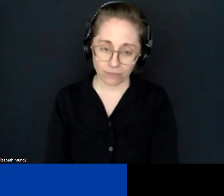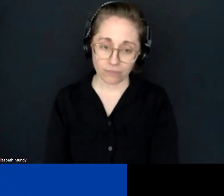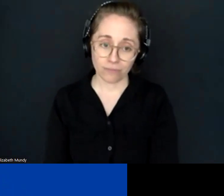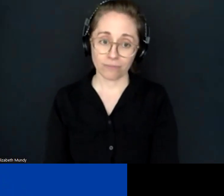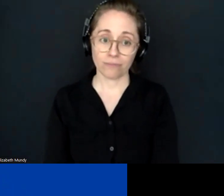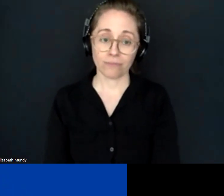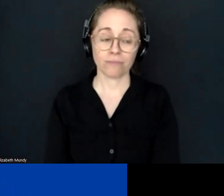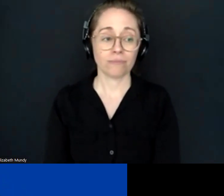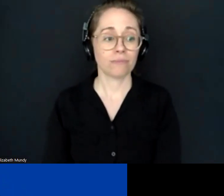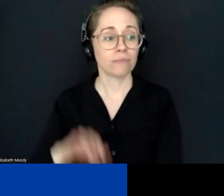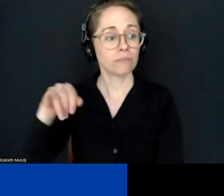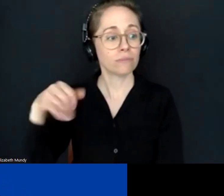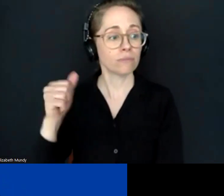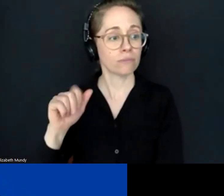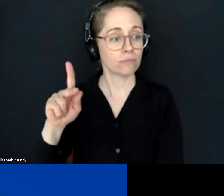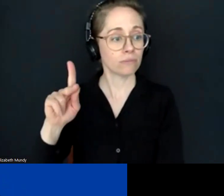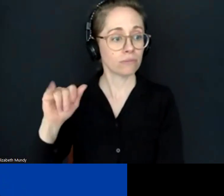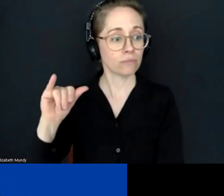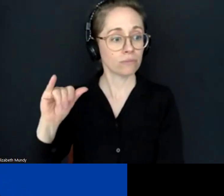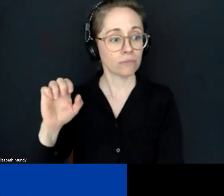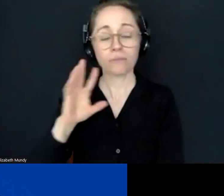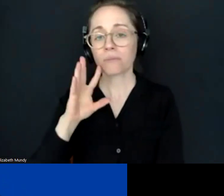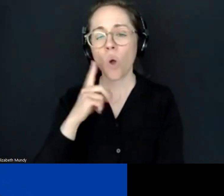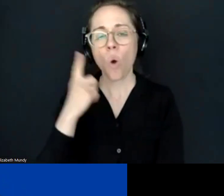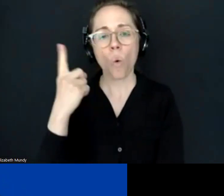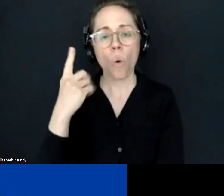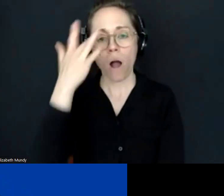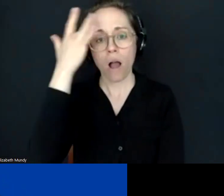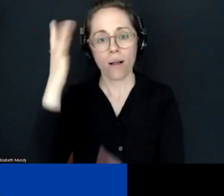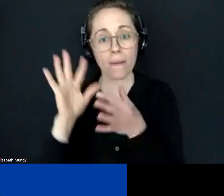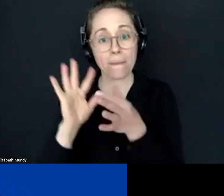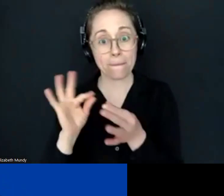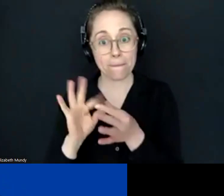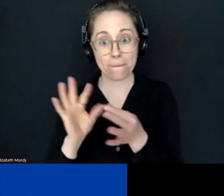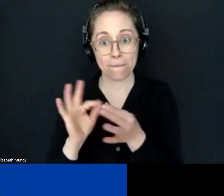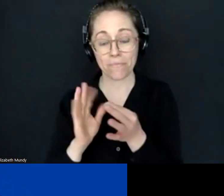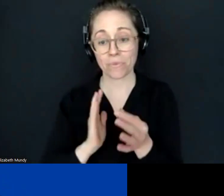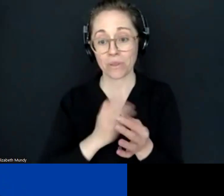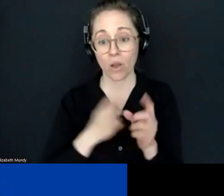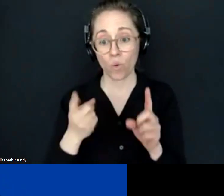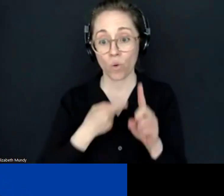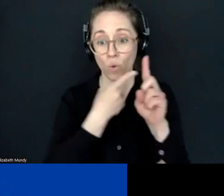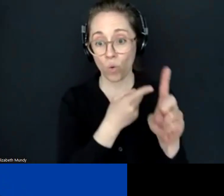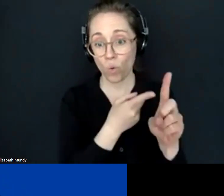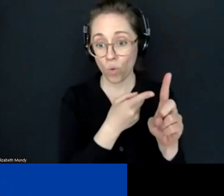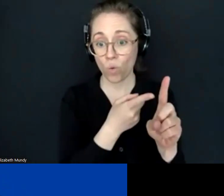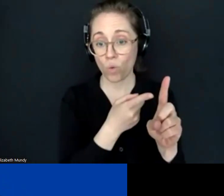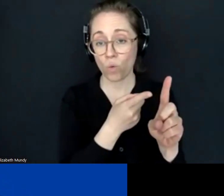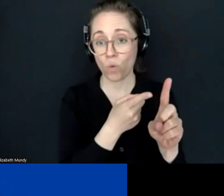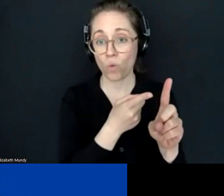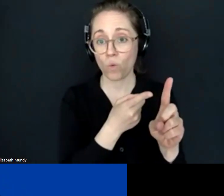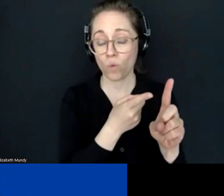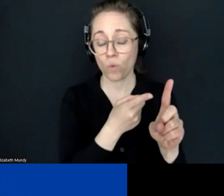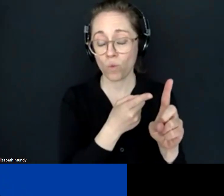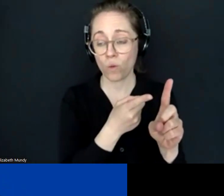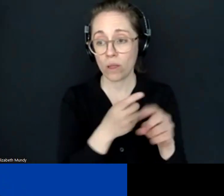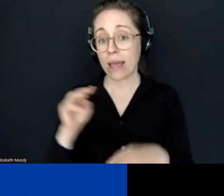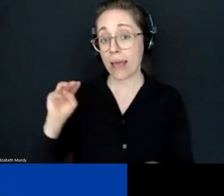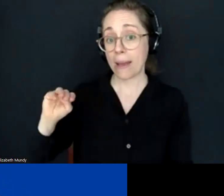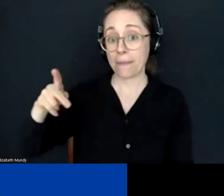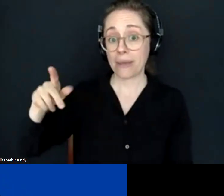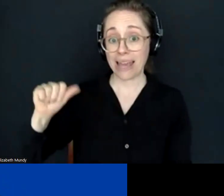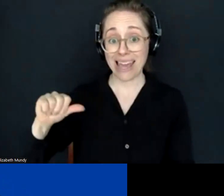Additionally, one thing I've failed to mention is our goal is to be able to, while the MPA committees